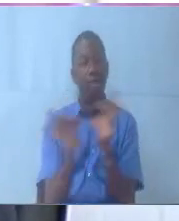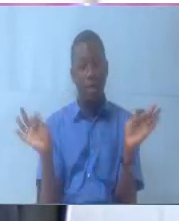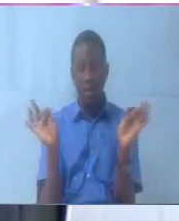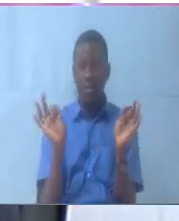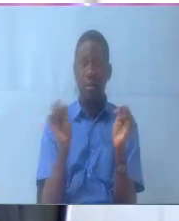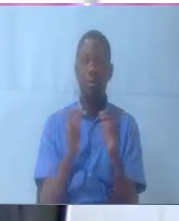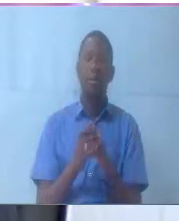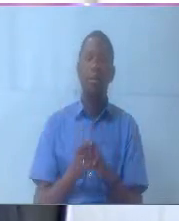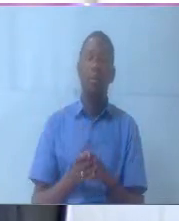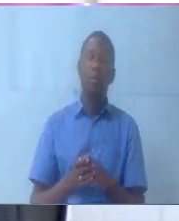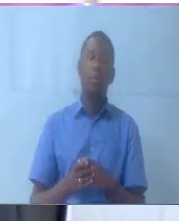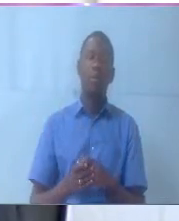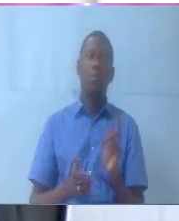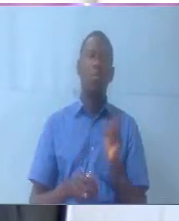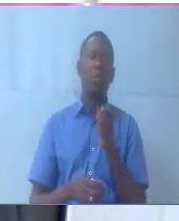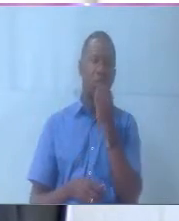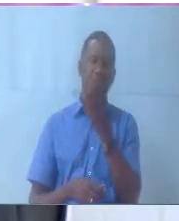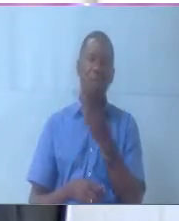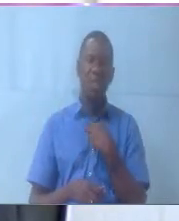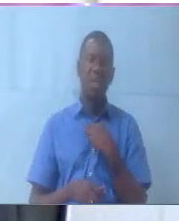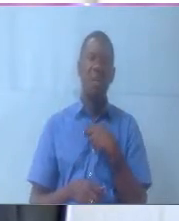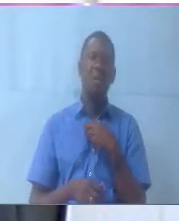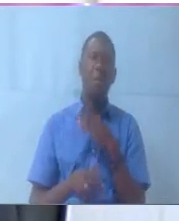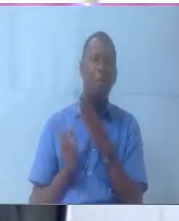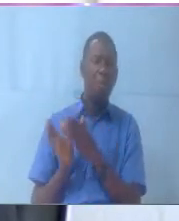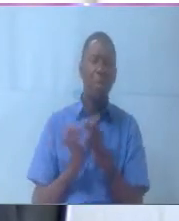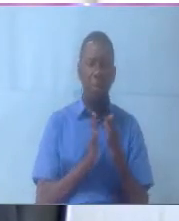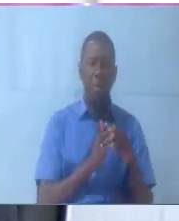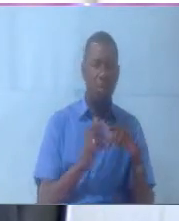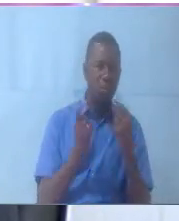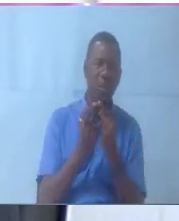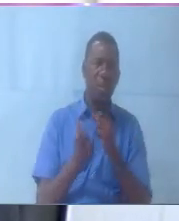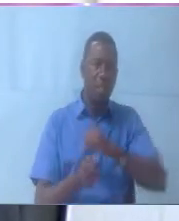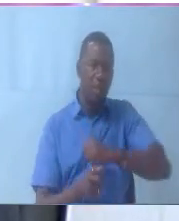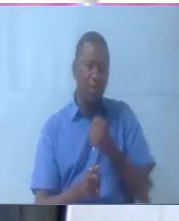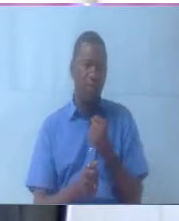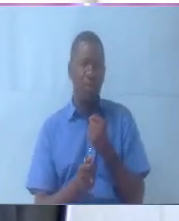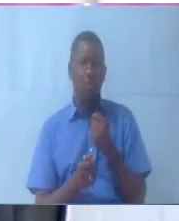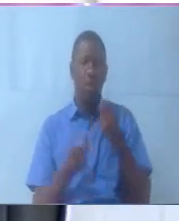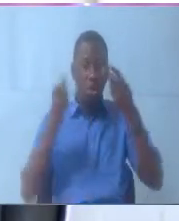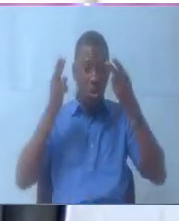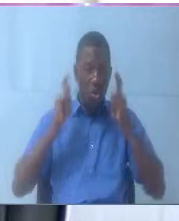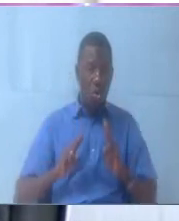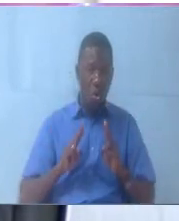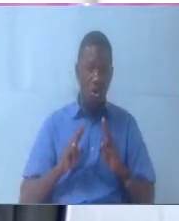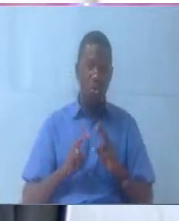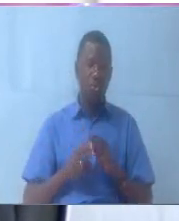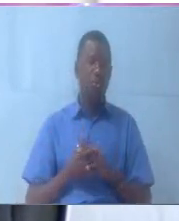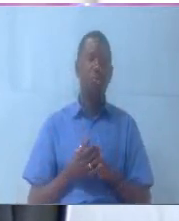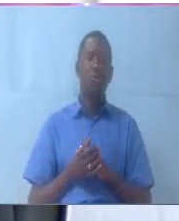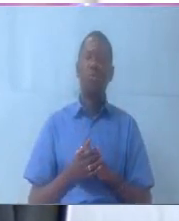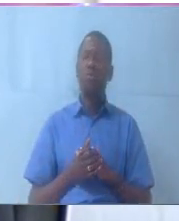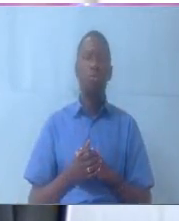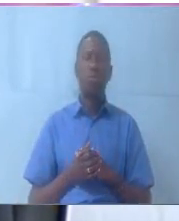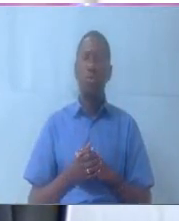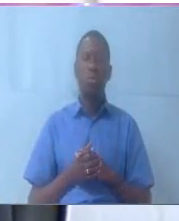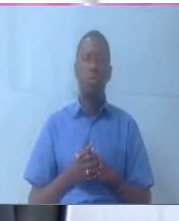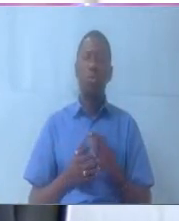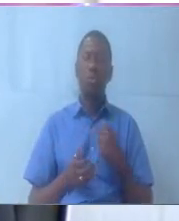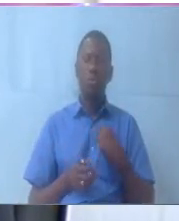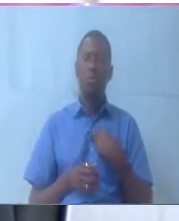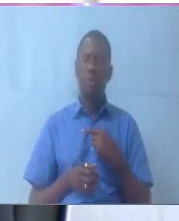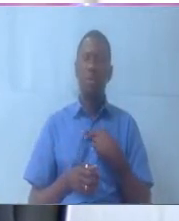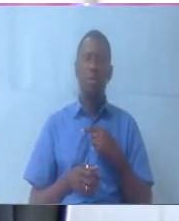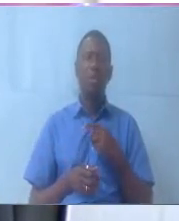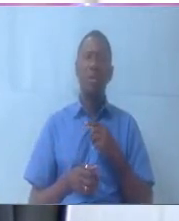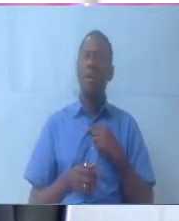lawful orders. Ka foko wolie fero le city inata balang lua la kangola. It was quite a lengthy judgment. Aketa kiti